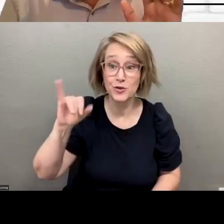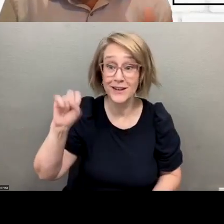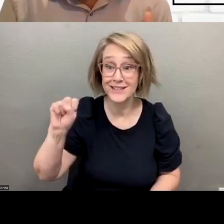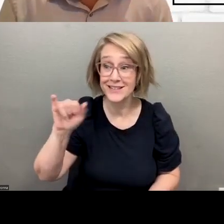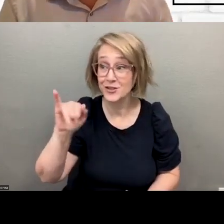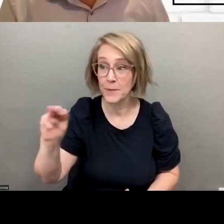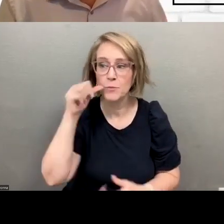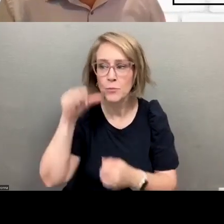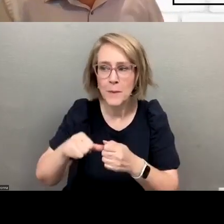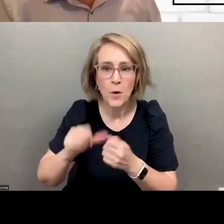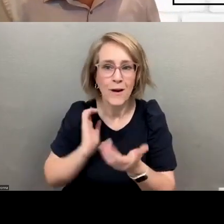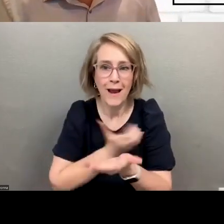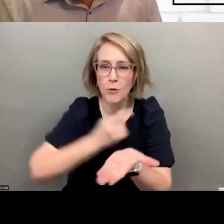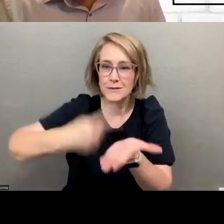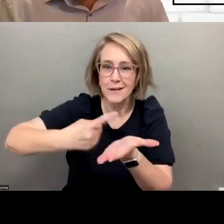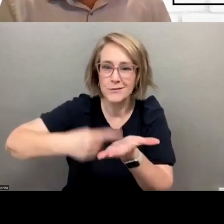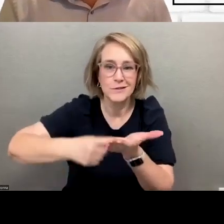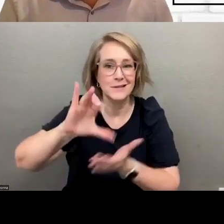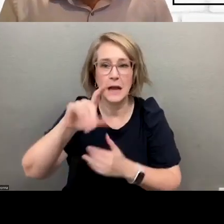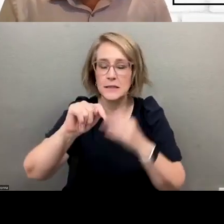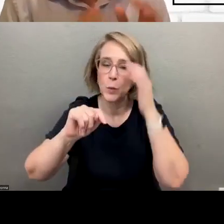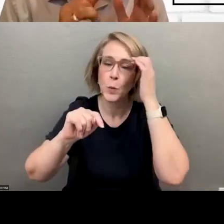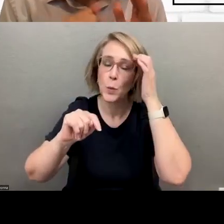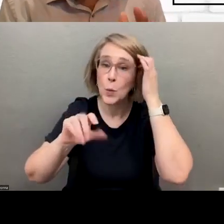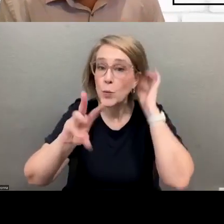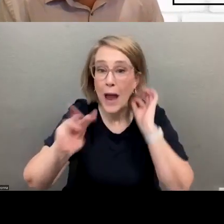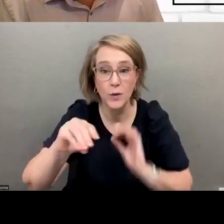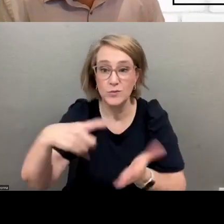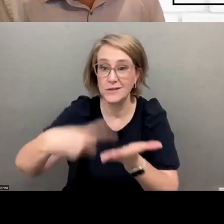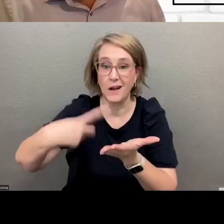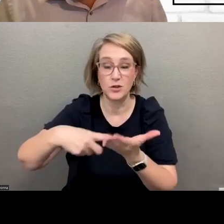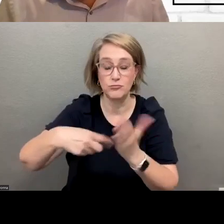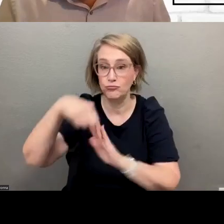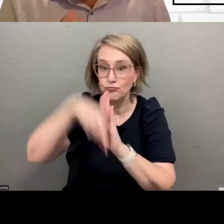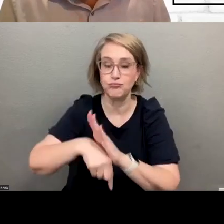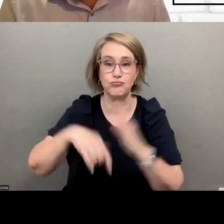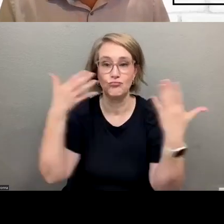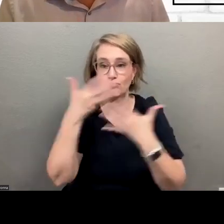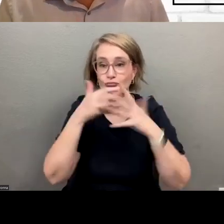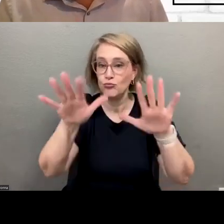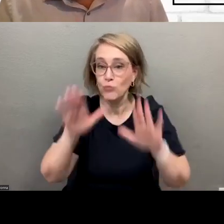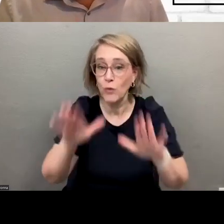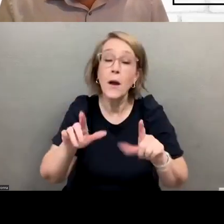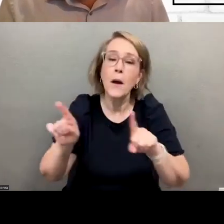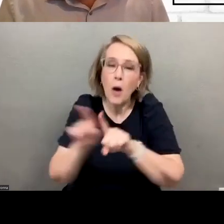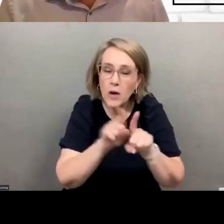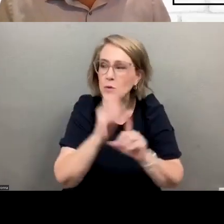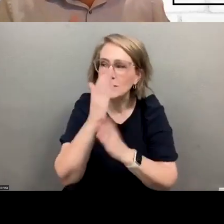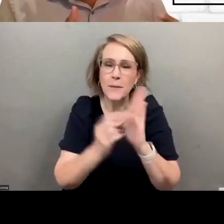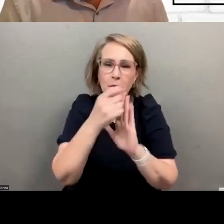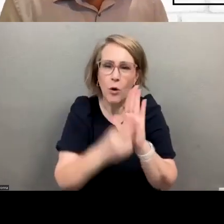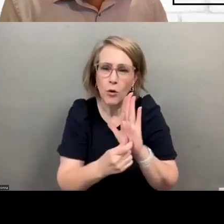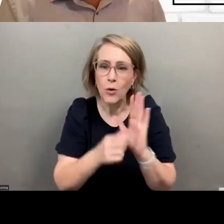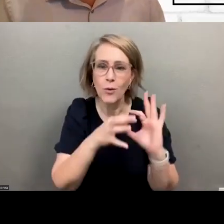the CIT discussions that were absolutely stunning. They were outstanding, but also some of the interesting articles that popped up about